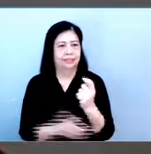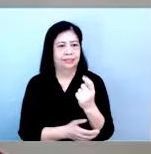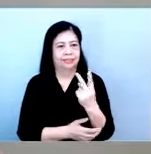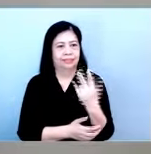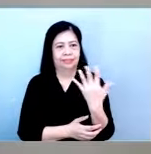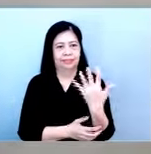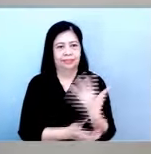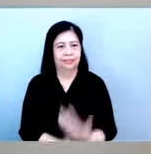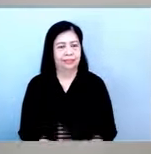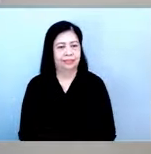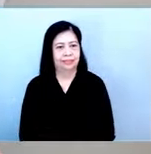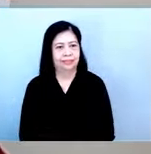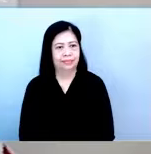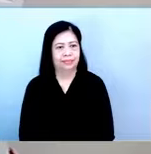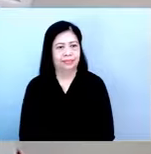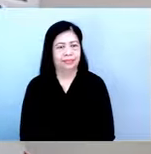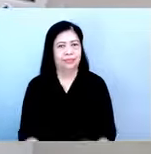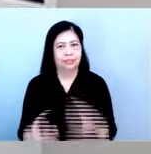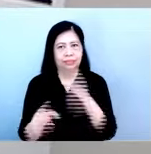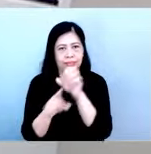TV5. We saw the opportunity